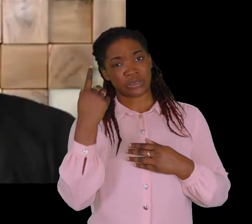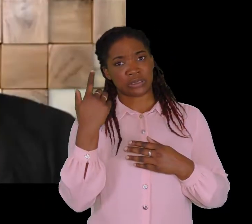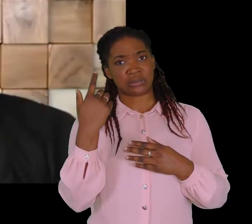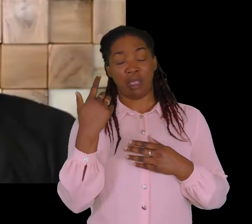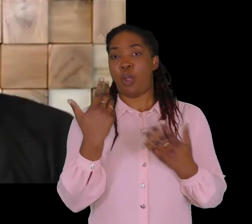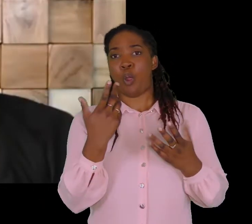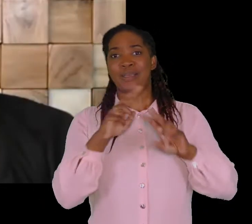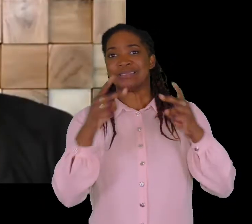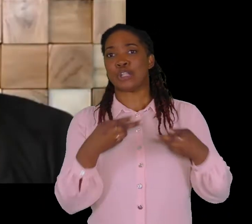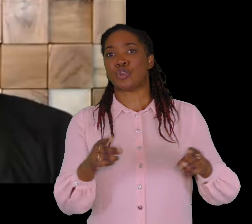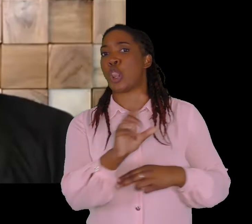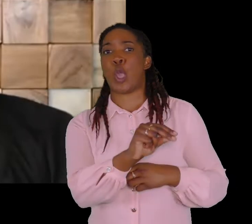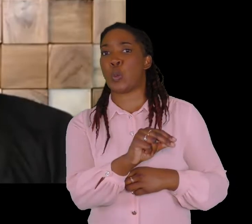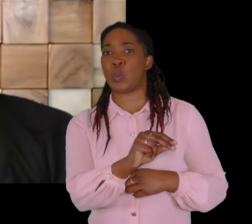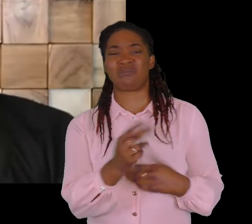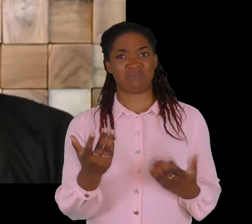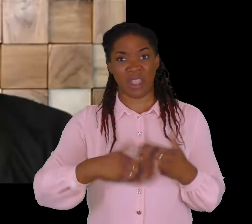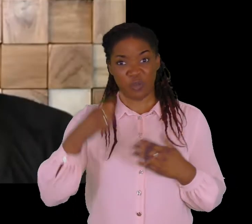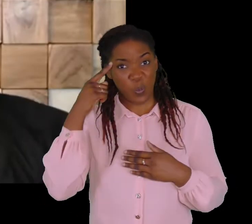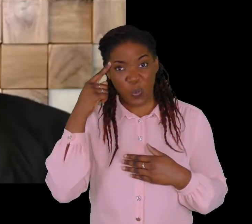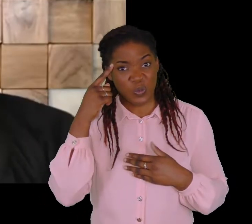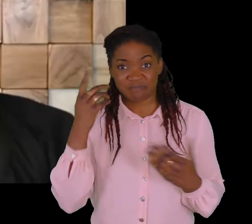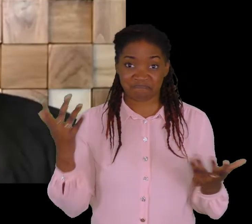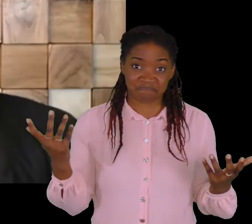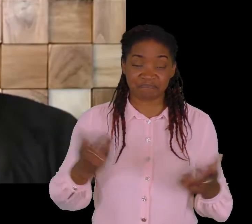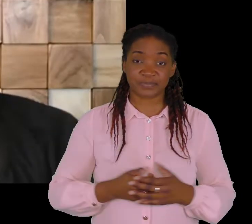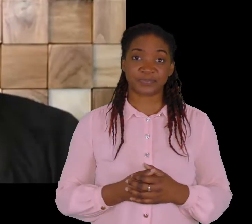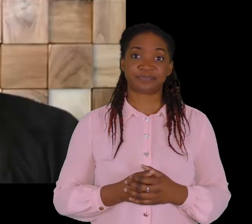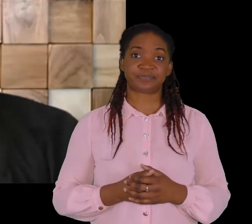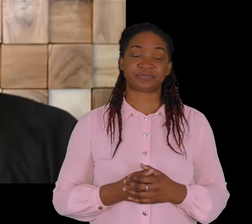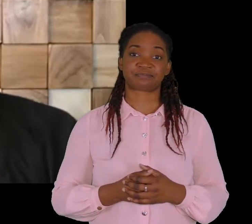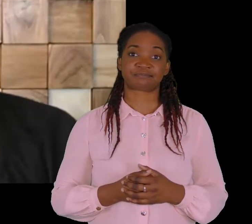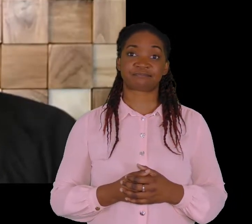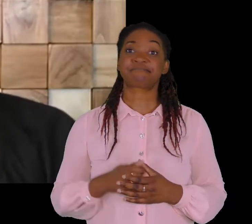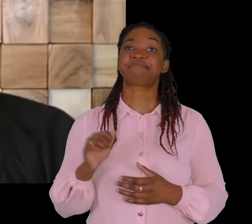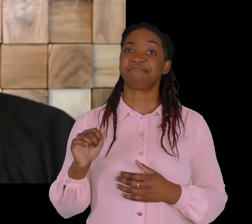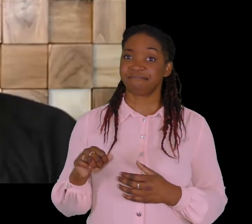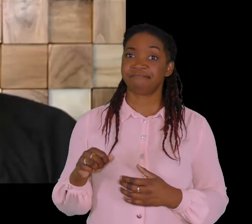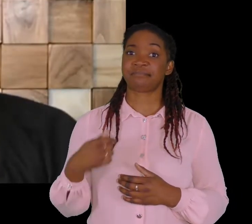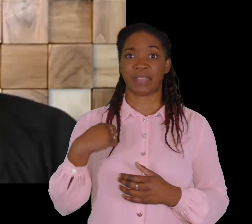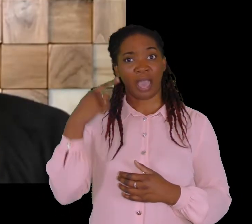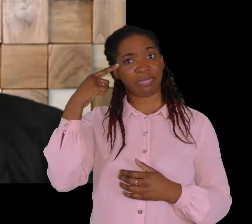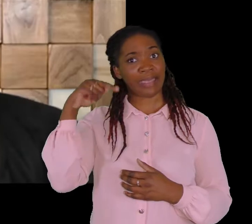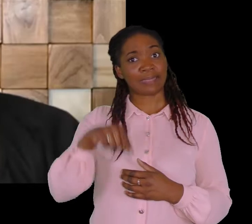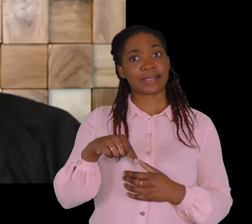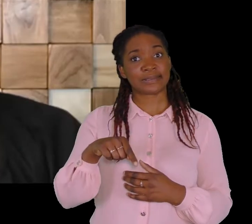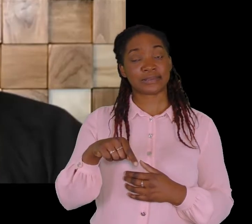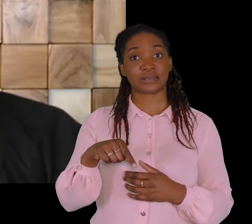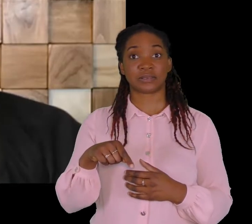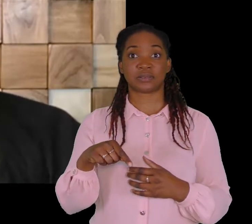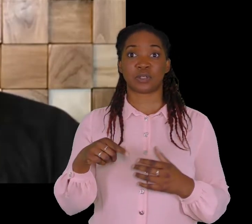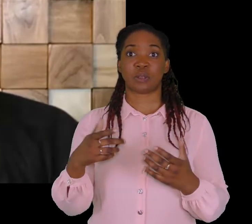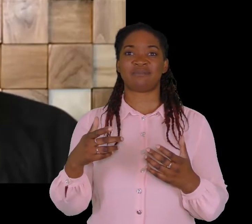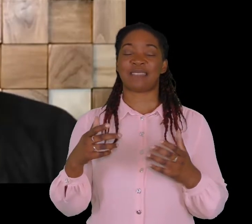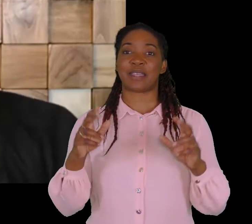I completely agree with that. You know, and I think this what I would call transnational dimension, I